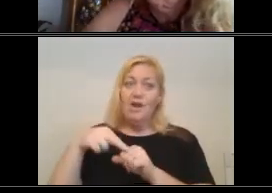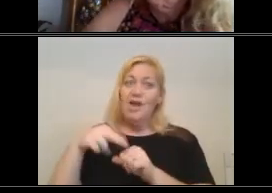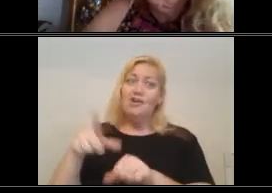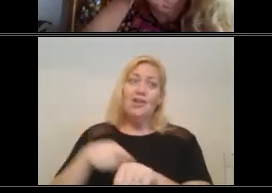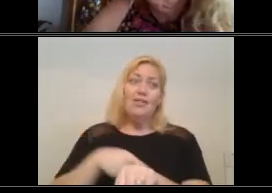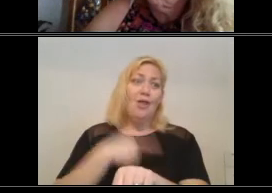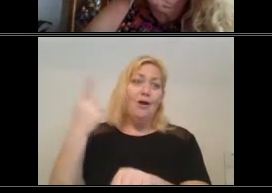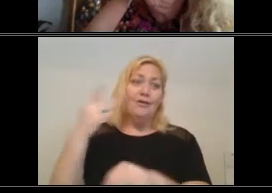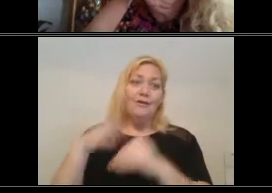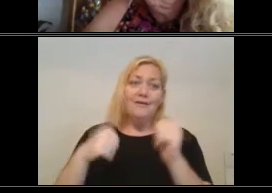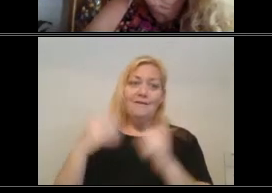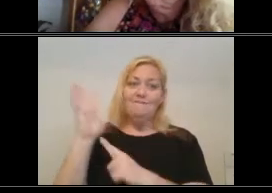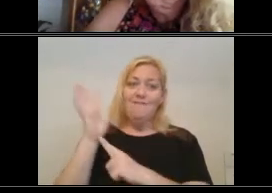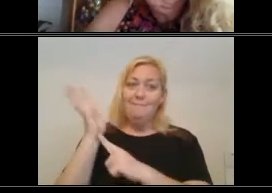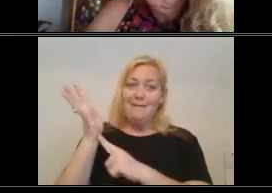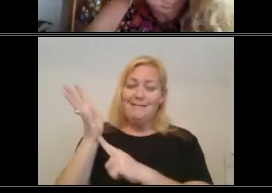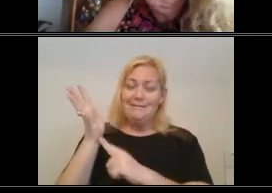5 minutes.